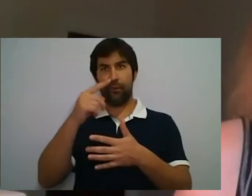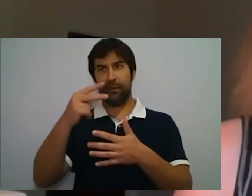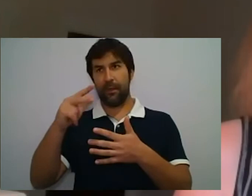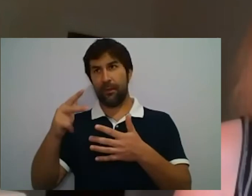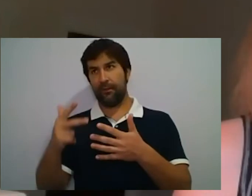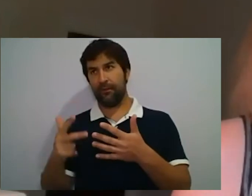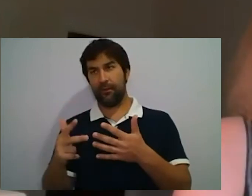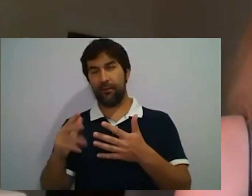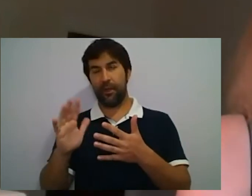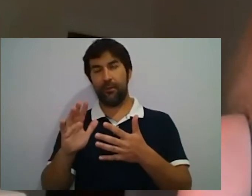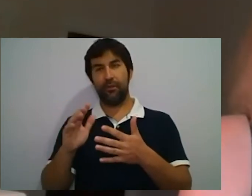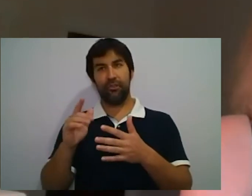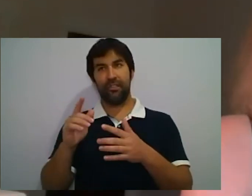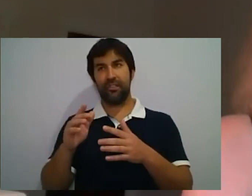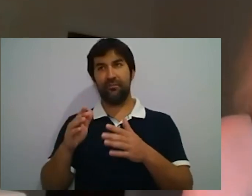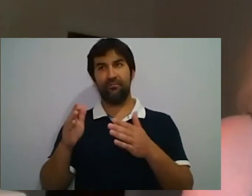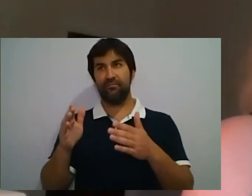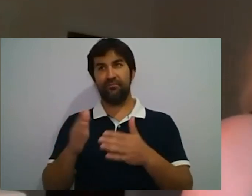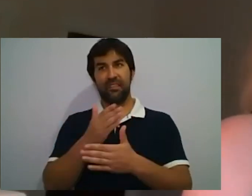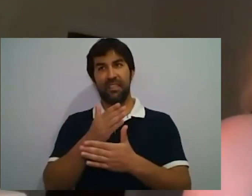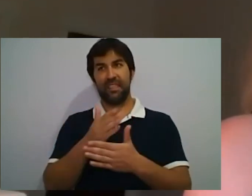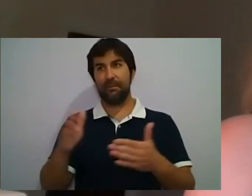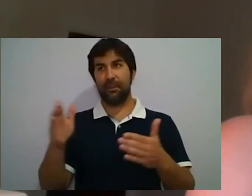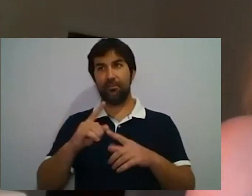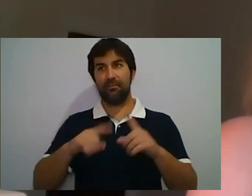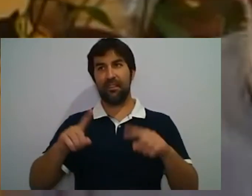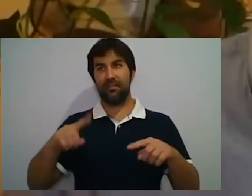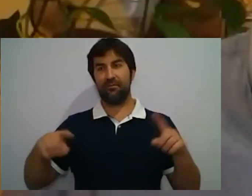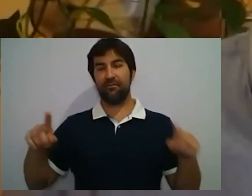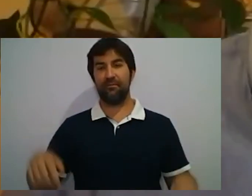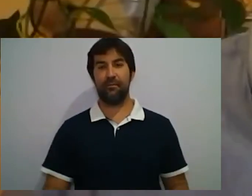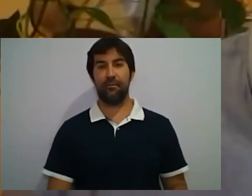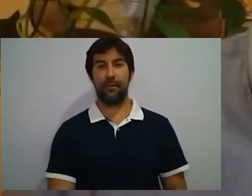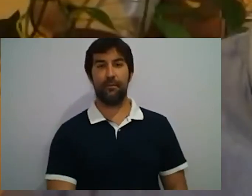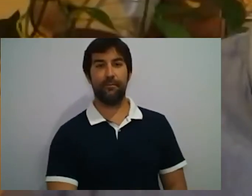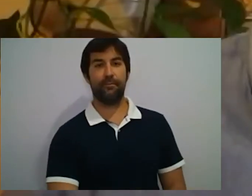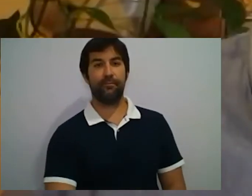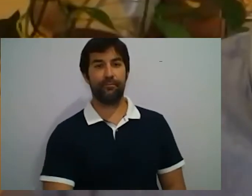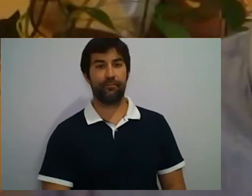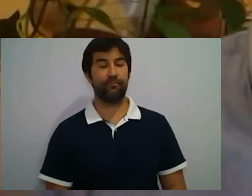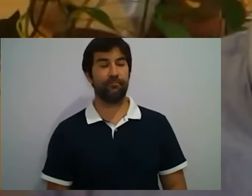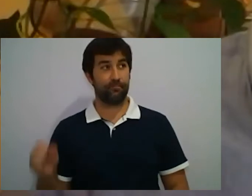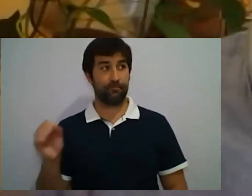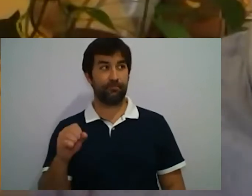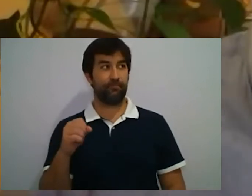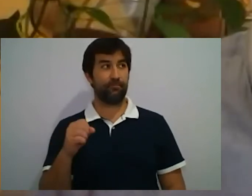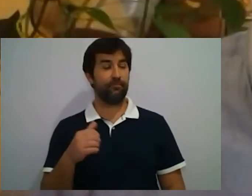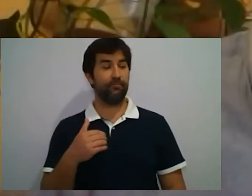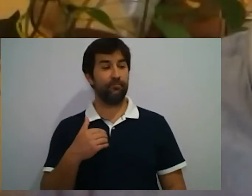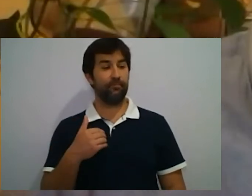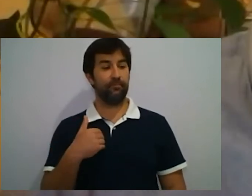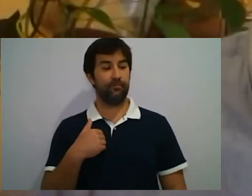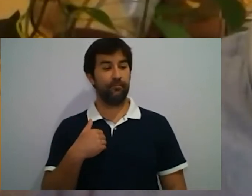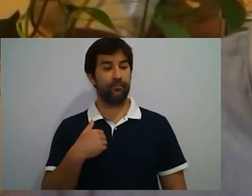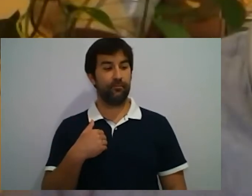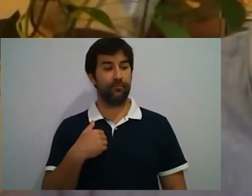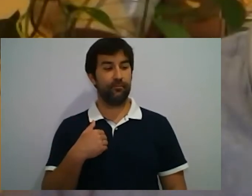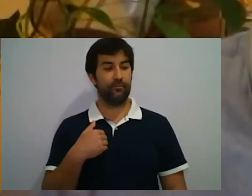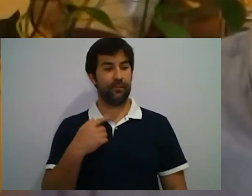not the only traffic calming intervention that's available to us. And I think that